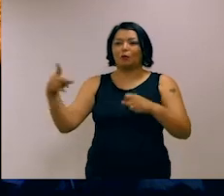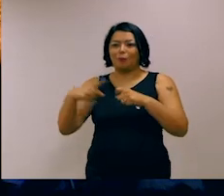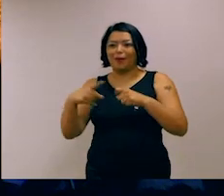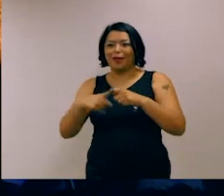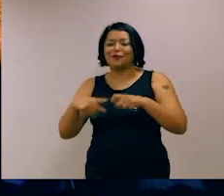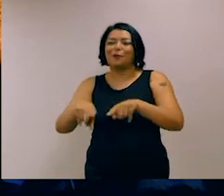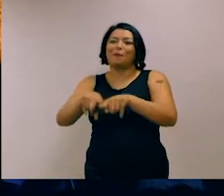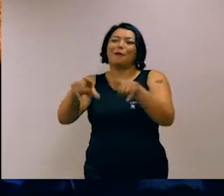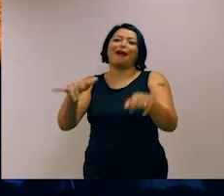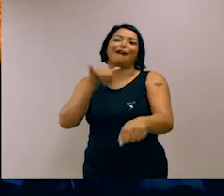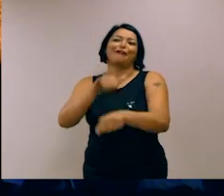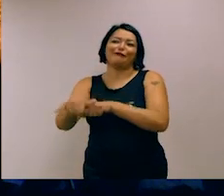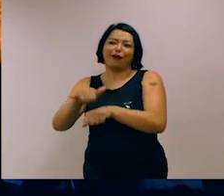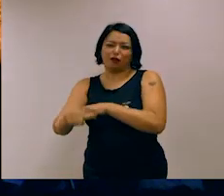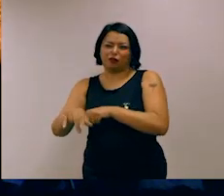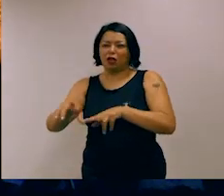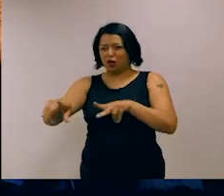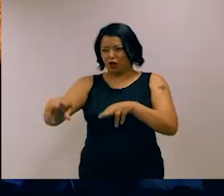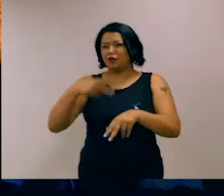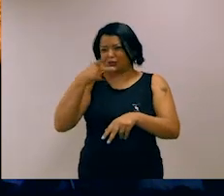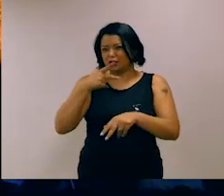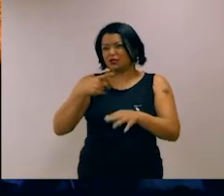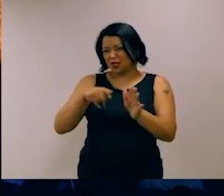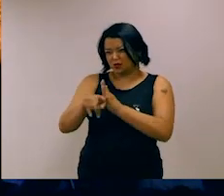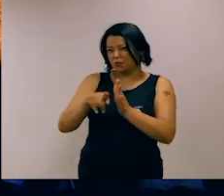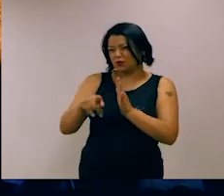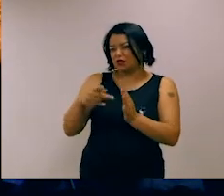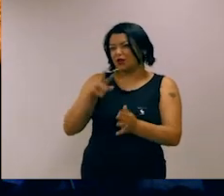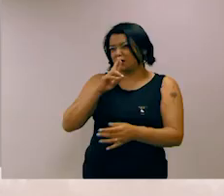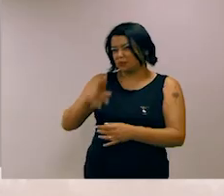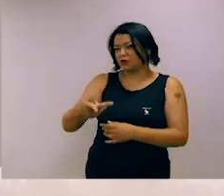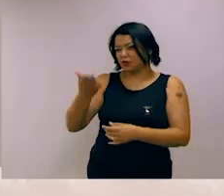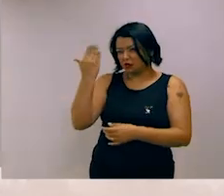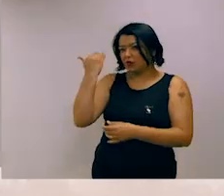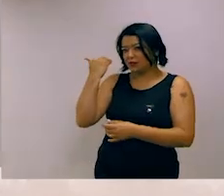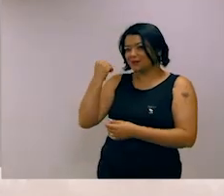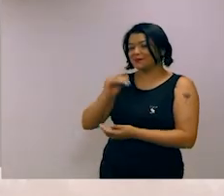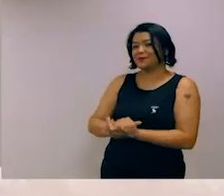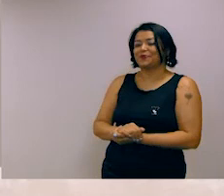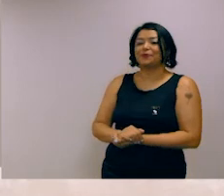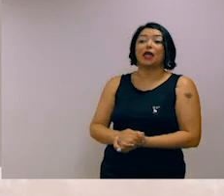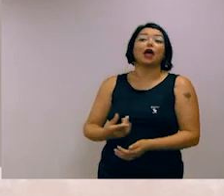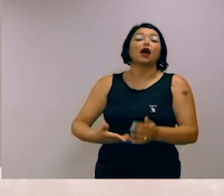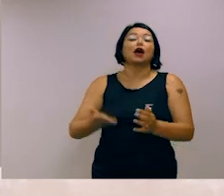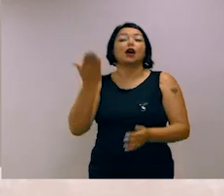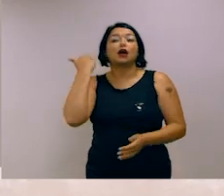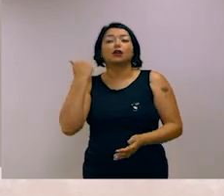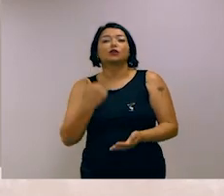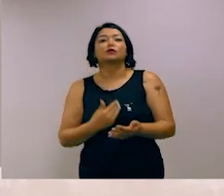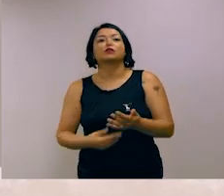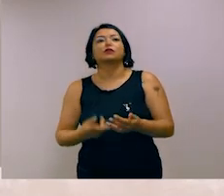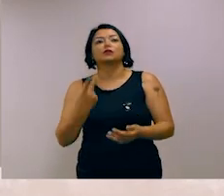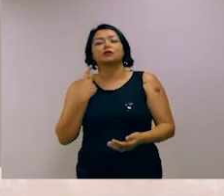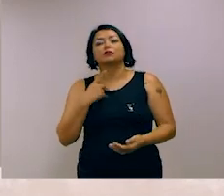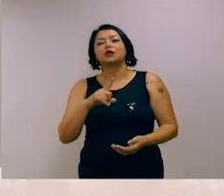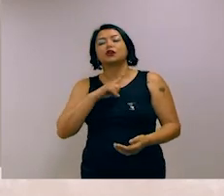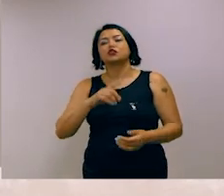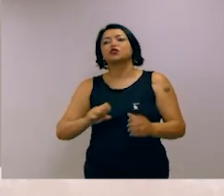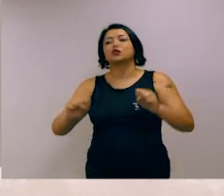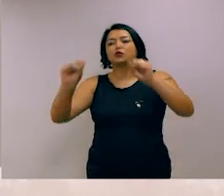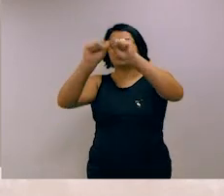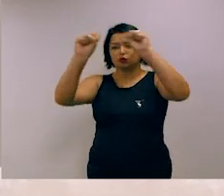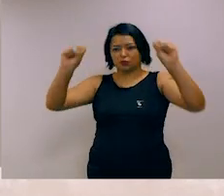So before we came up, there was this current system that gave people 2 reminders. The first reminder, 5 days before